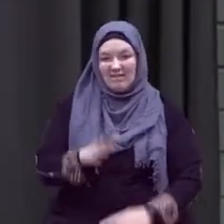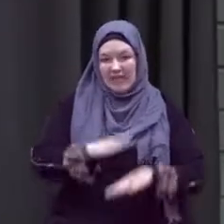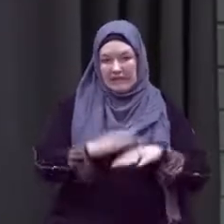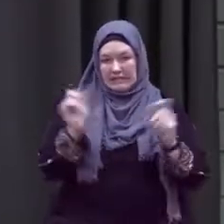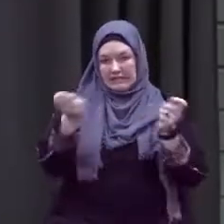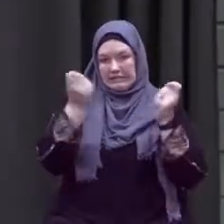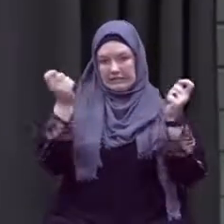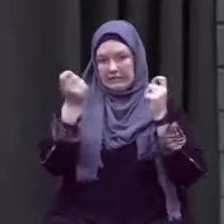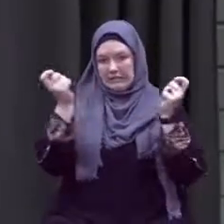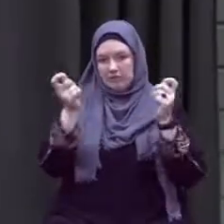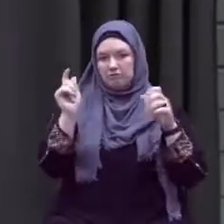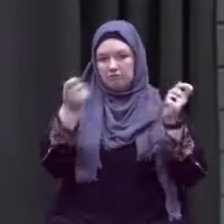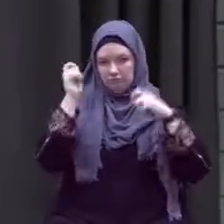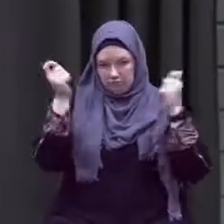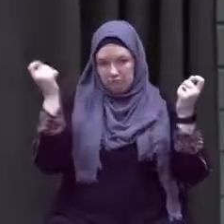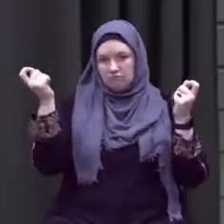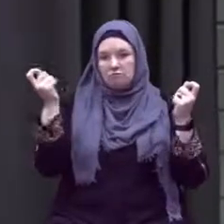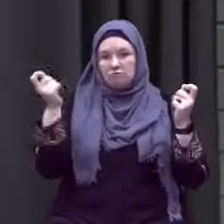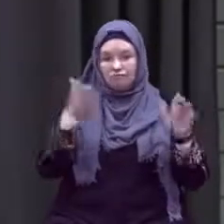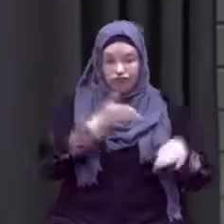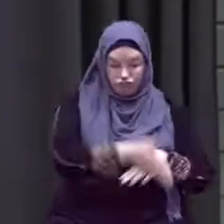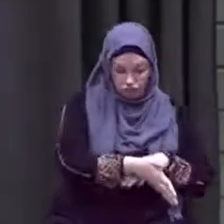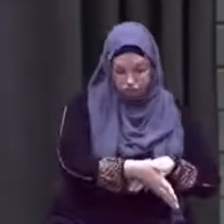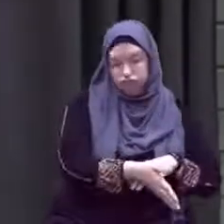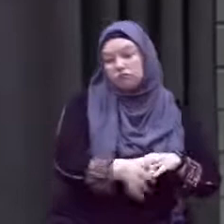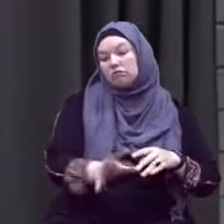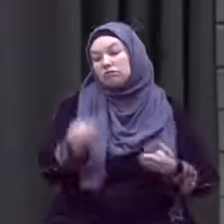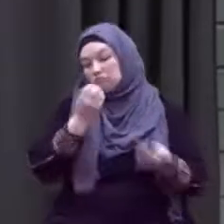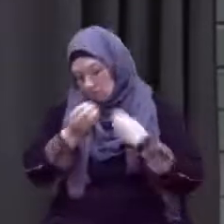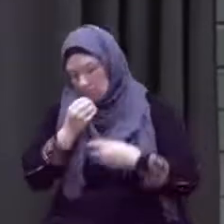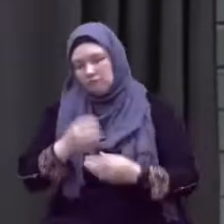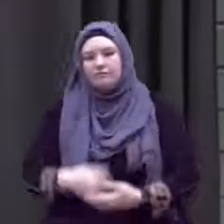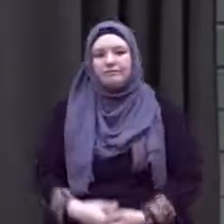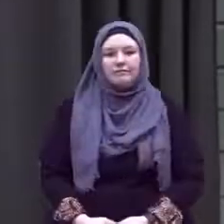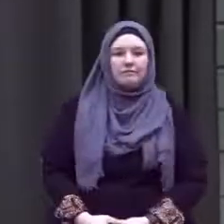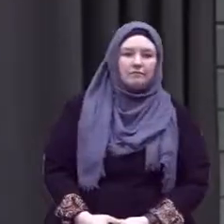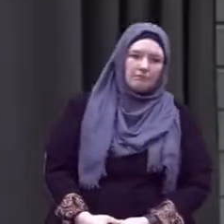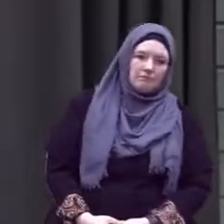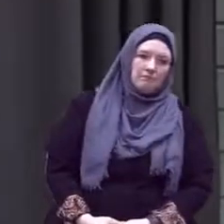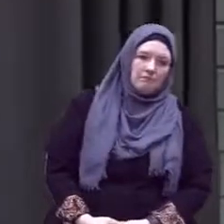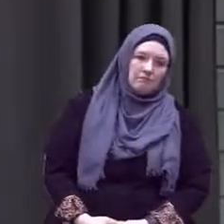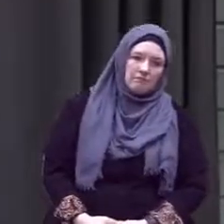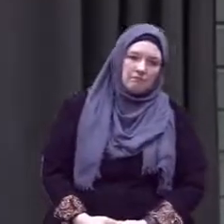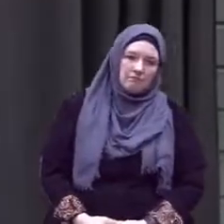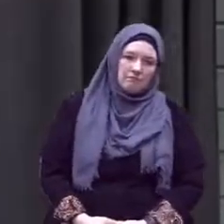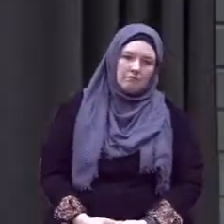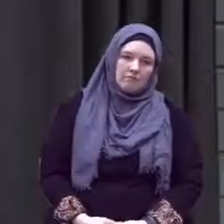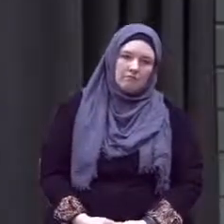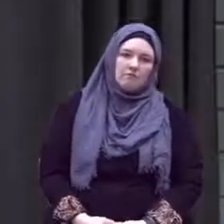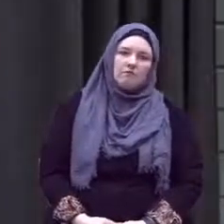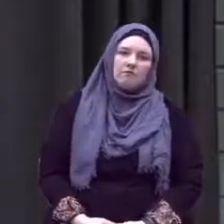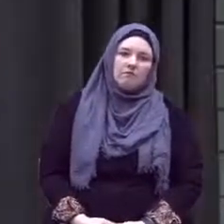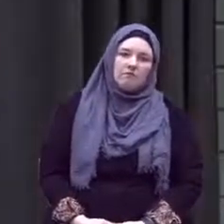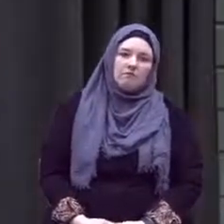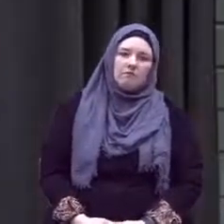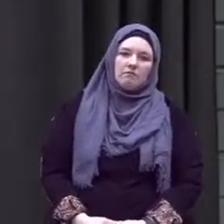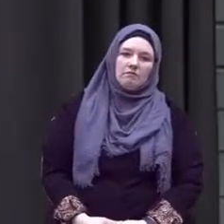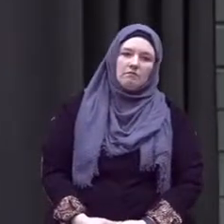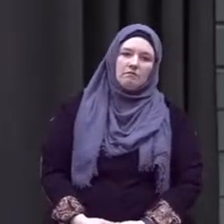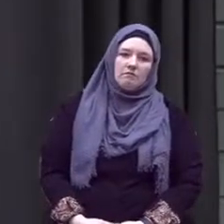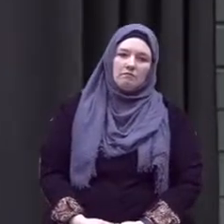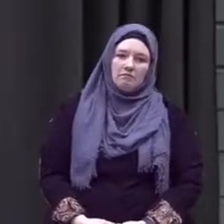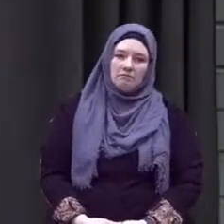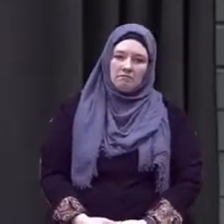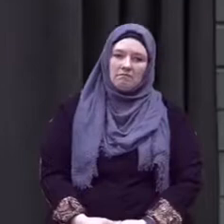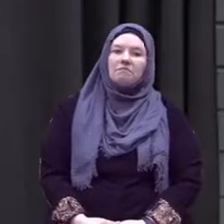8:30, 9:30, 10:30. So from 6:30 in the morning, every 1 hour there will be Salah until 10:30,